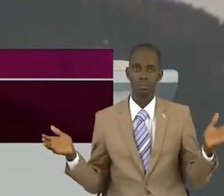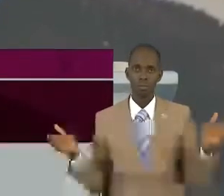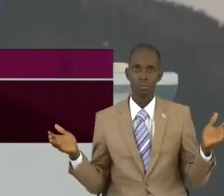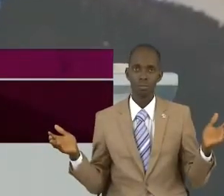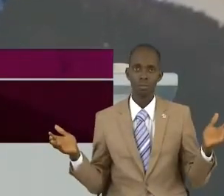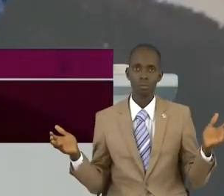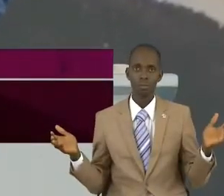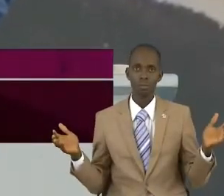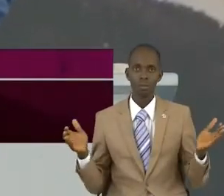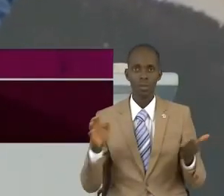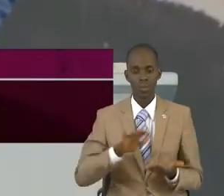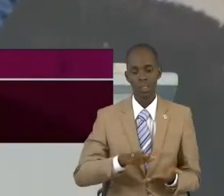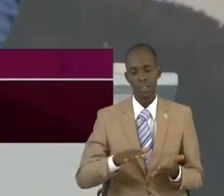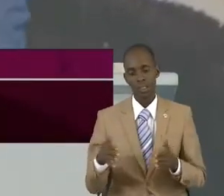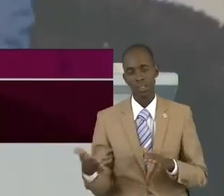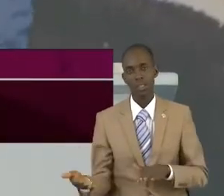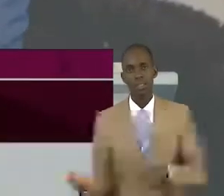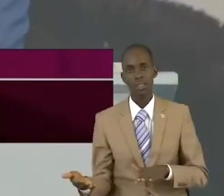dead,